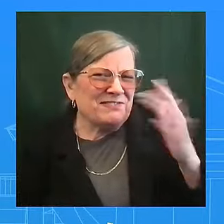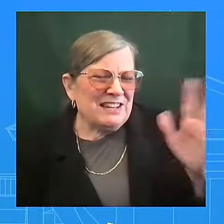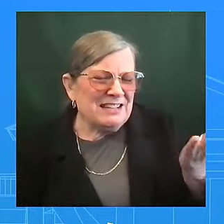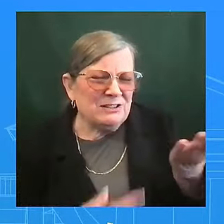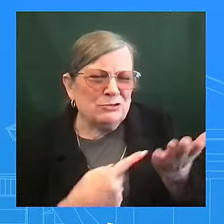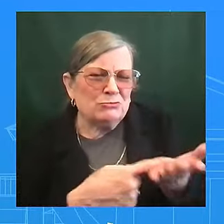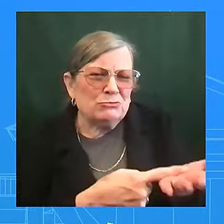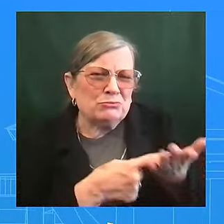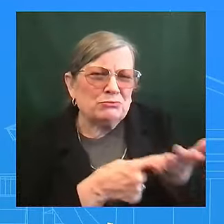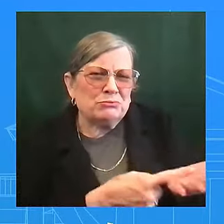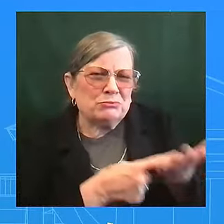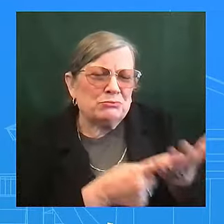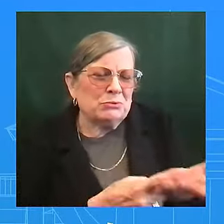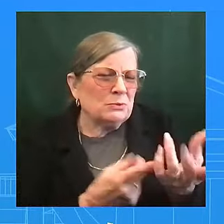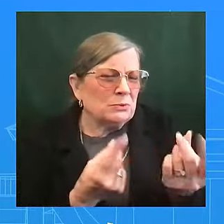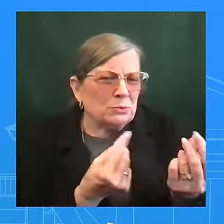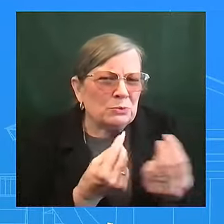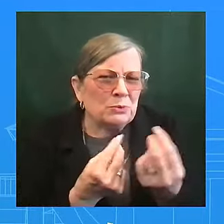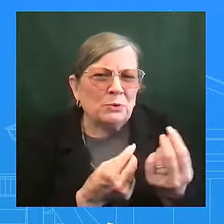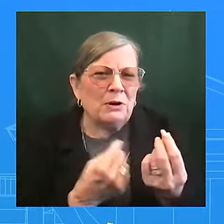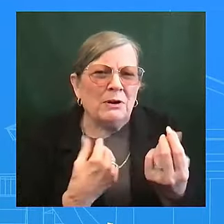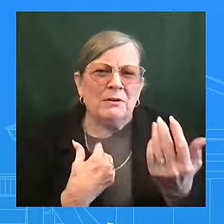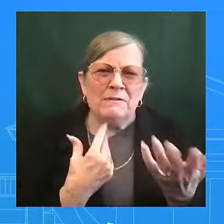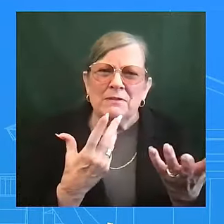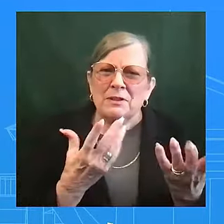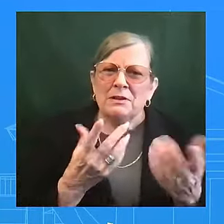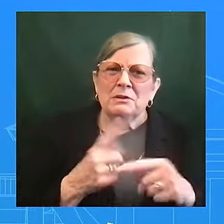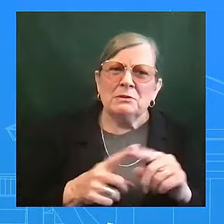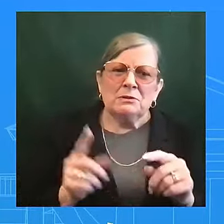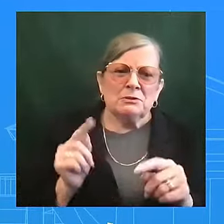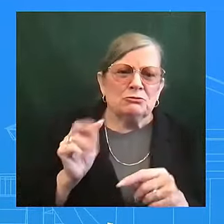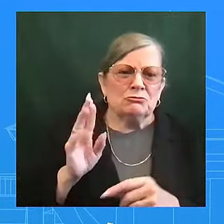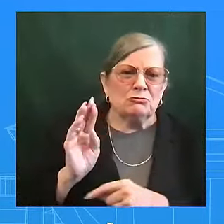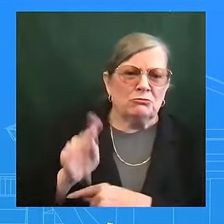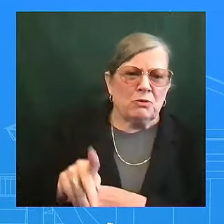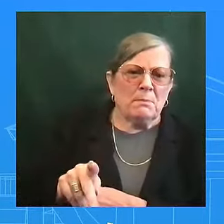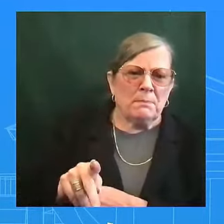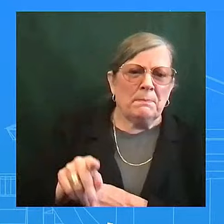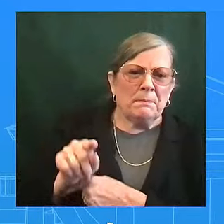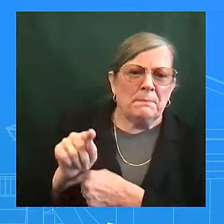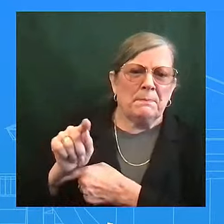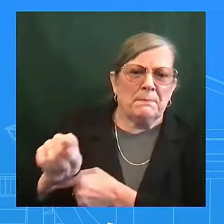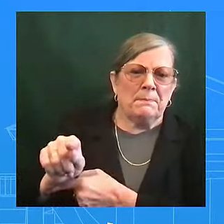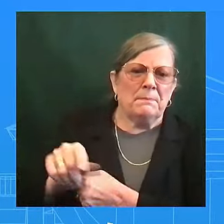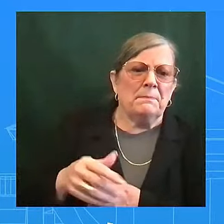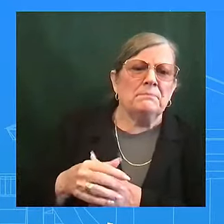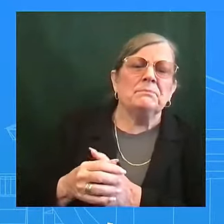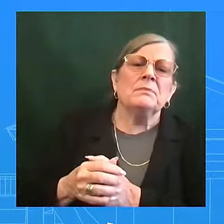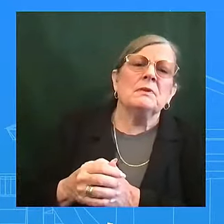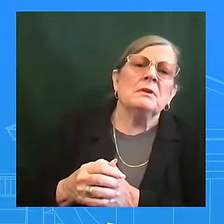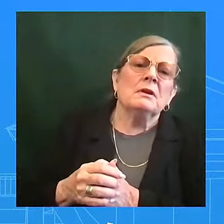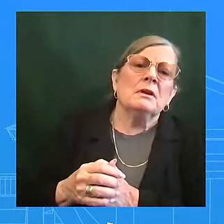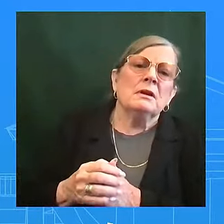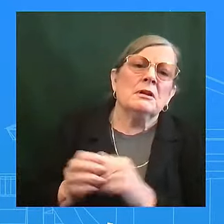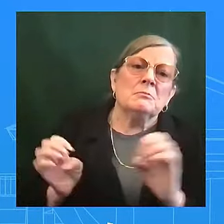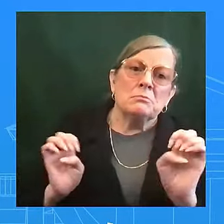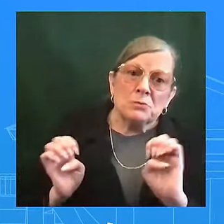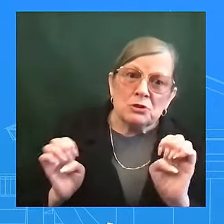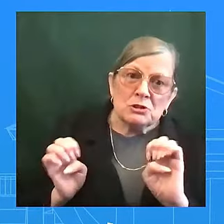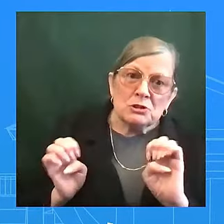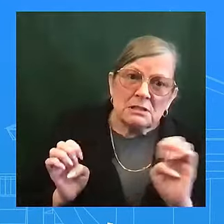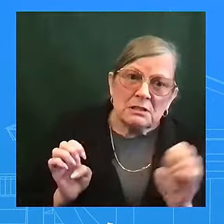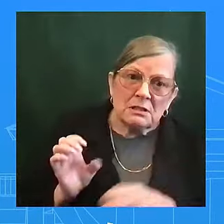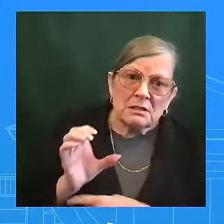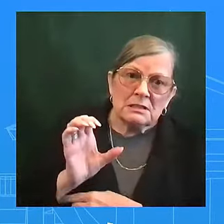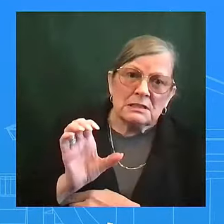for a short-term CR. And so this is something that, again, they need to do right away. They've done it before, many times